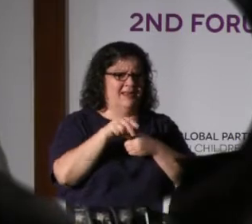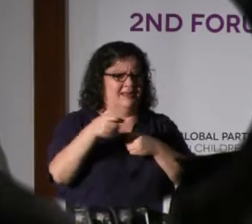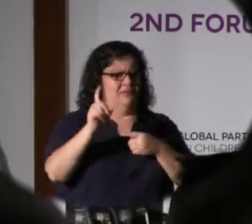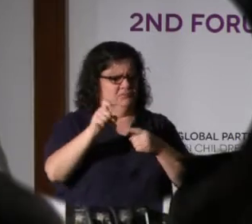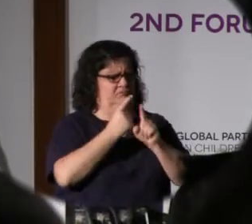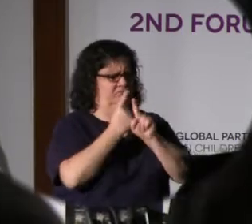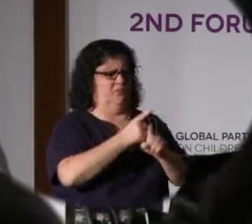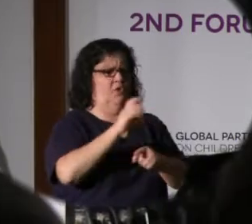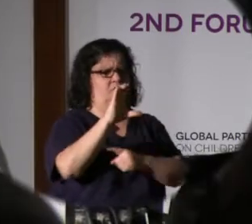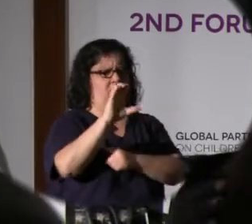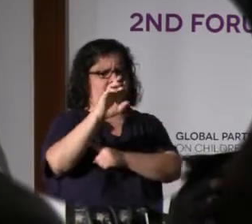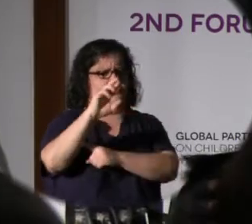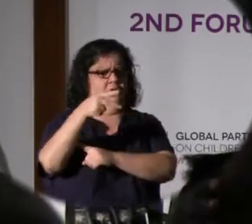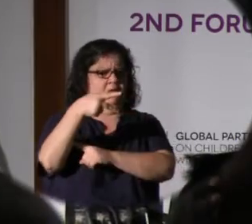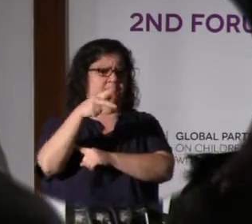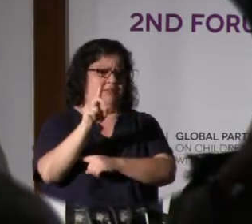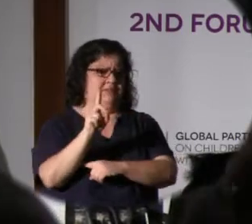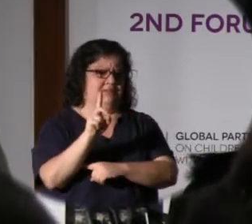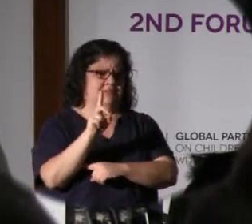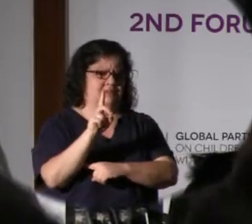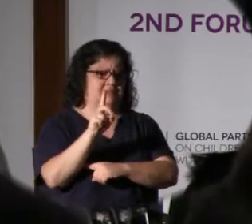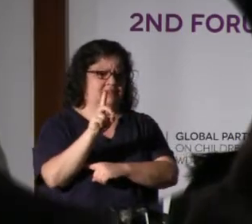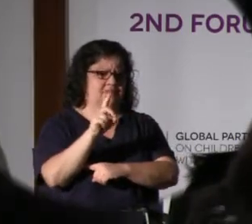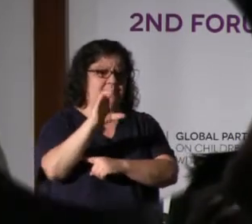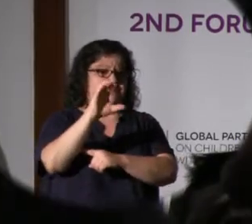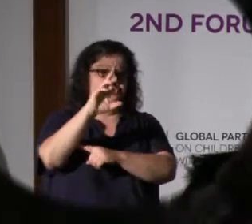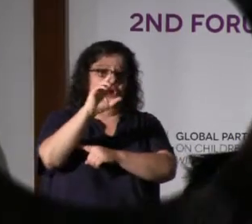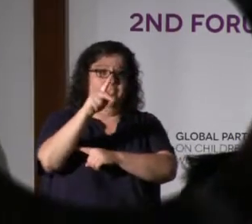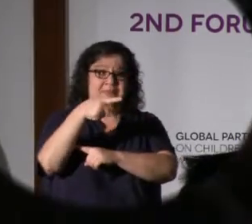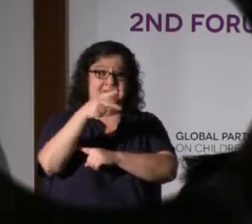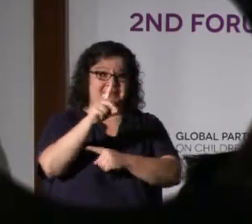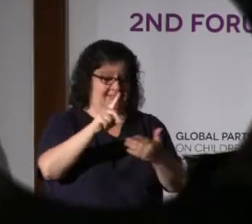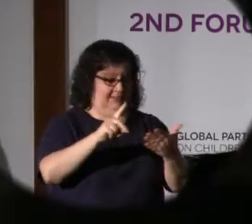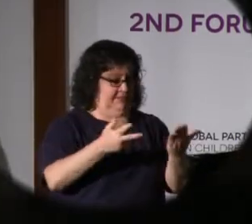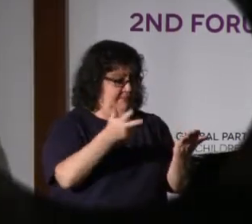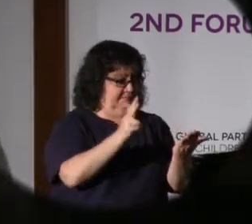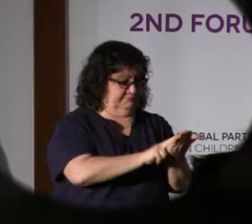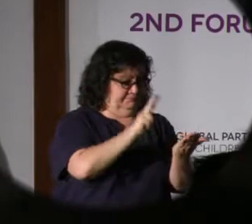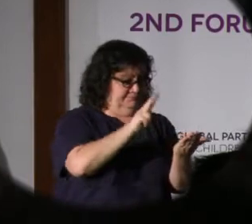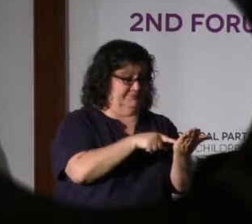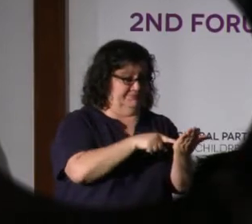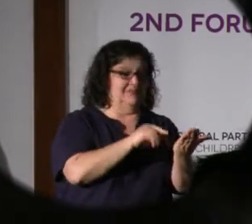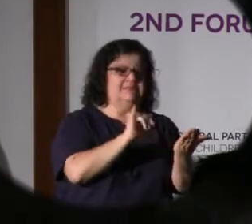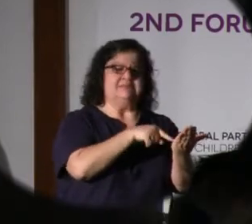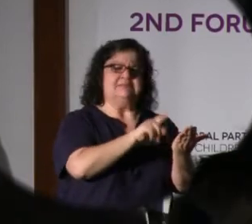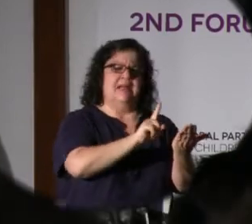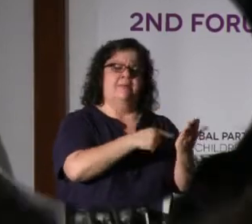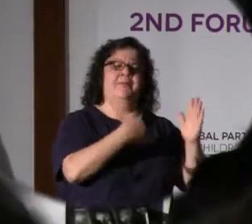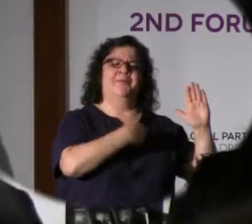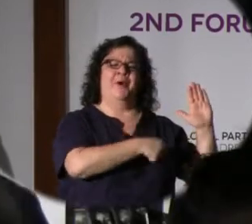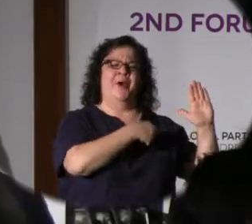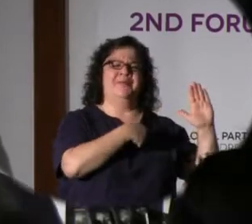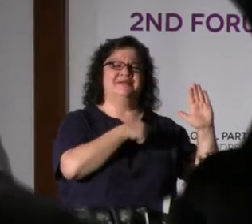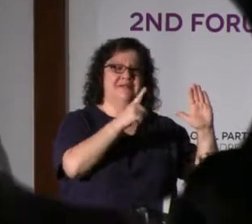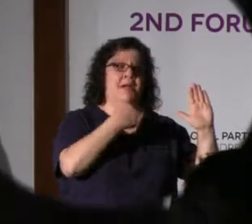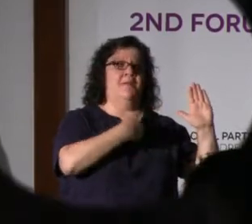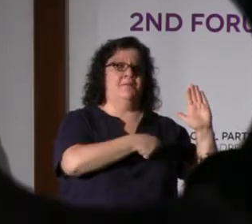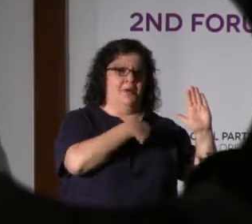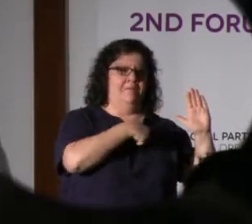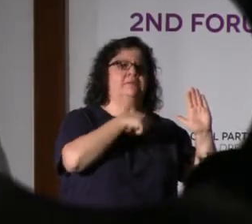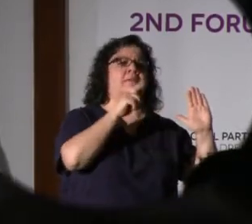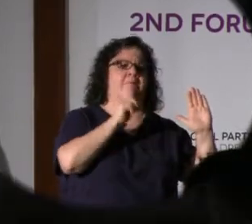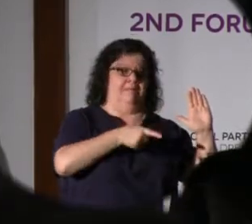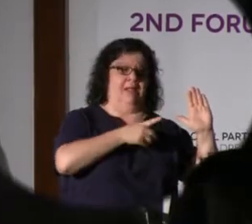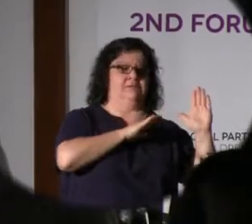made. The publication we are launching tonight presents